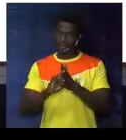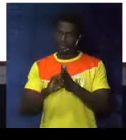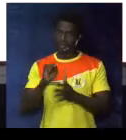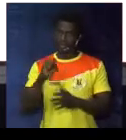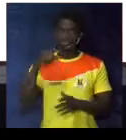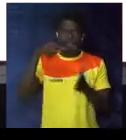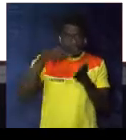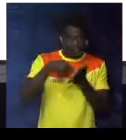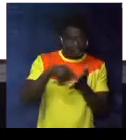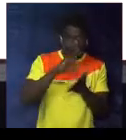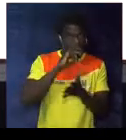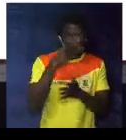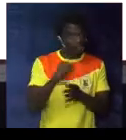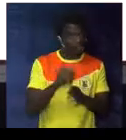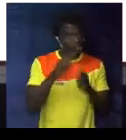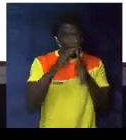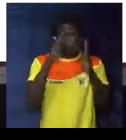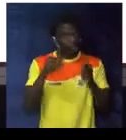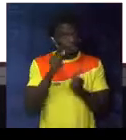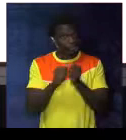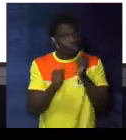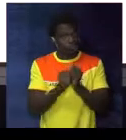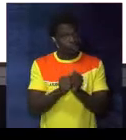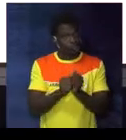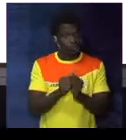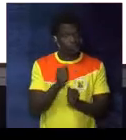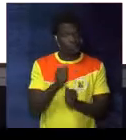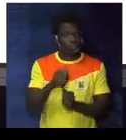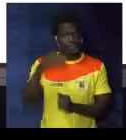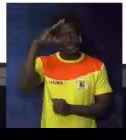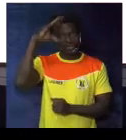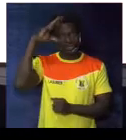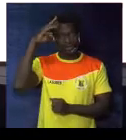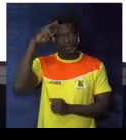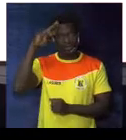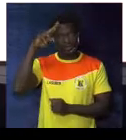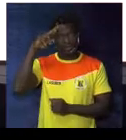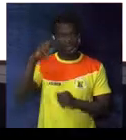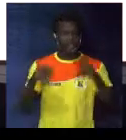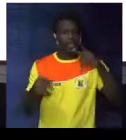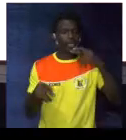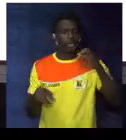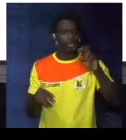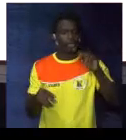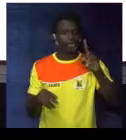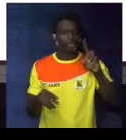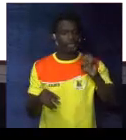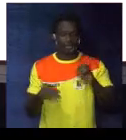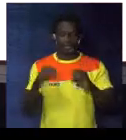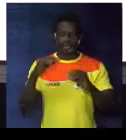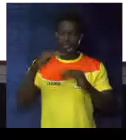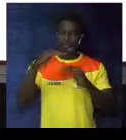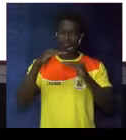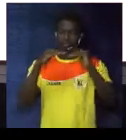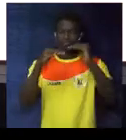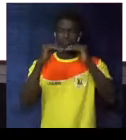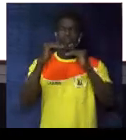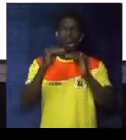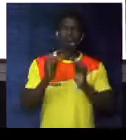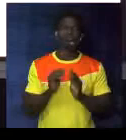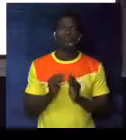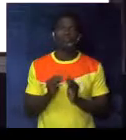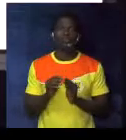Examples. This is the house which Mr. Kende built. This is the house which Mr. Kende built.